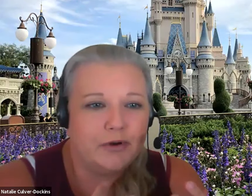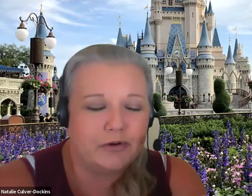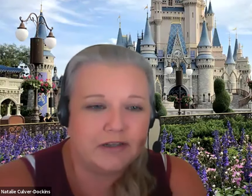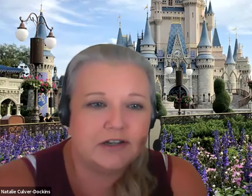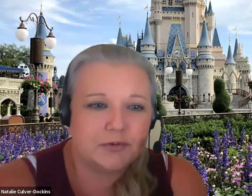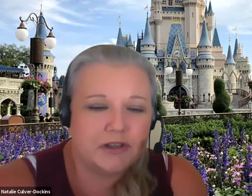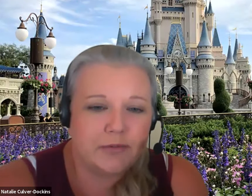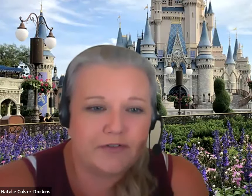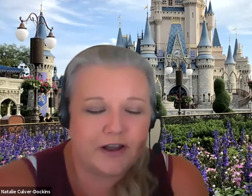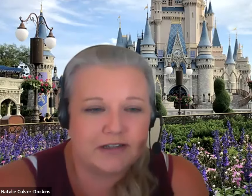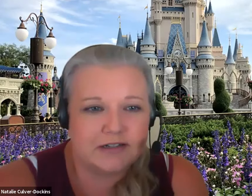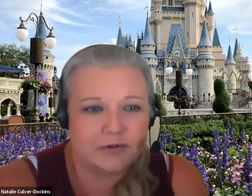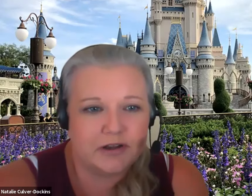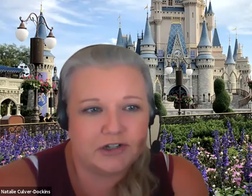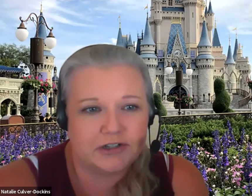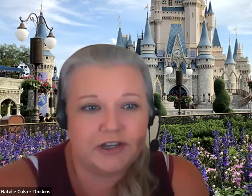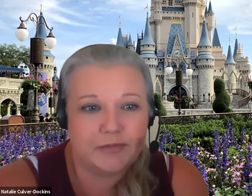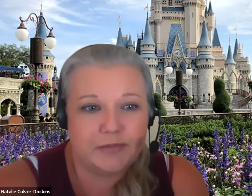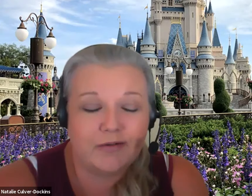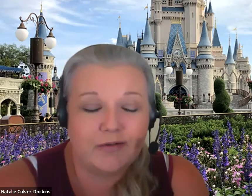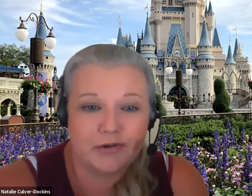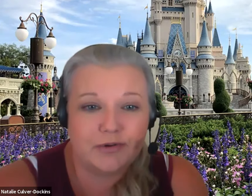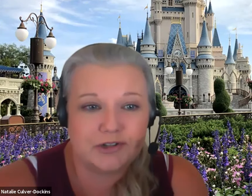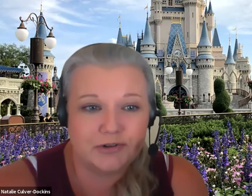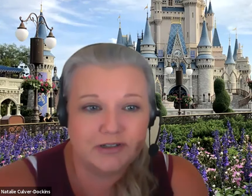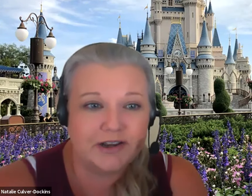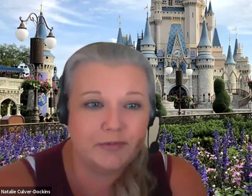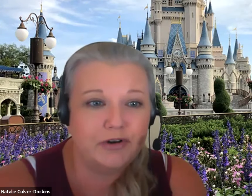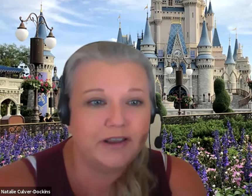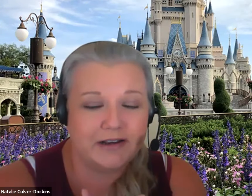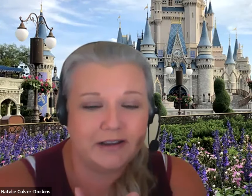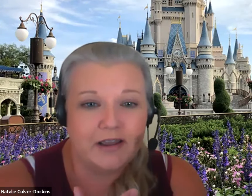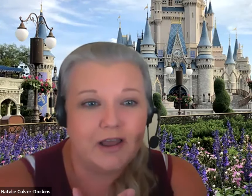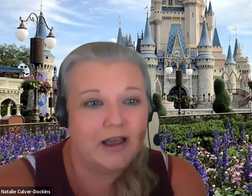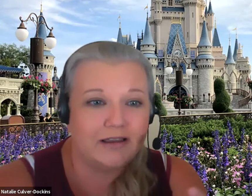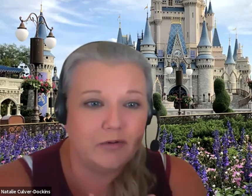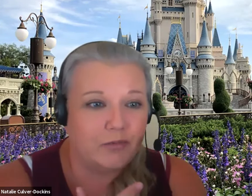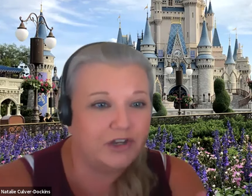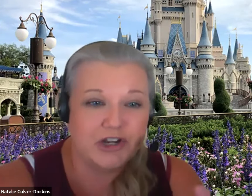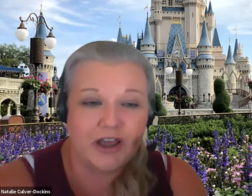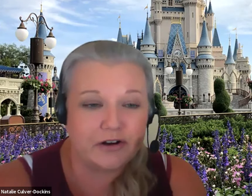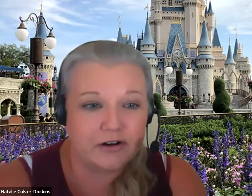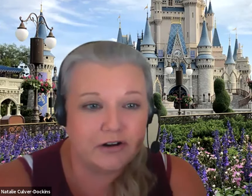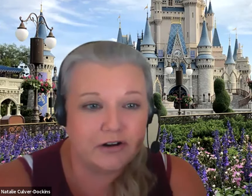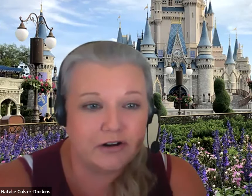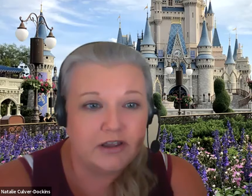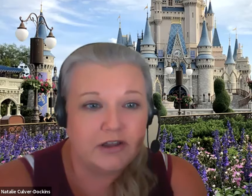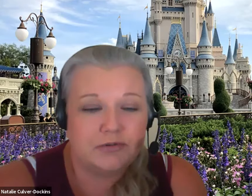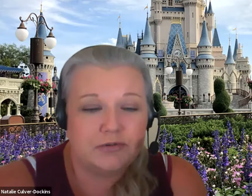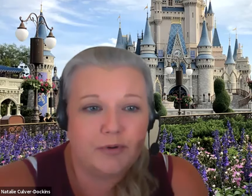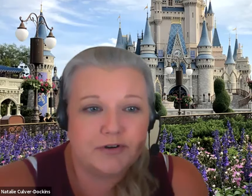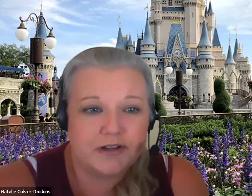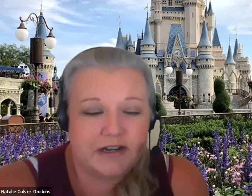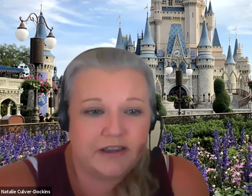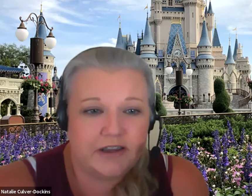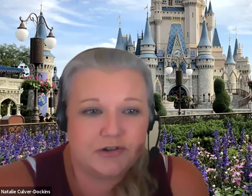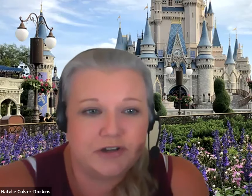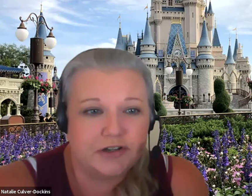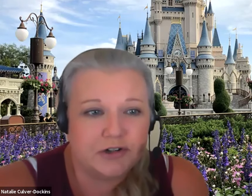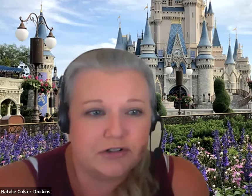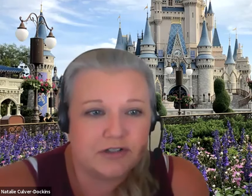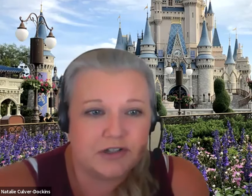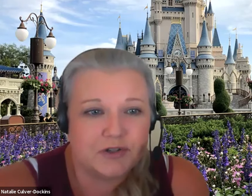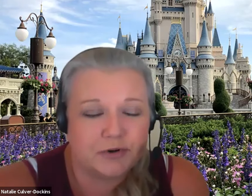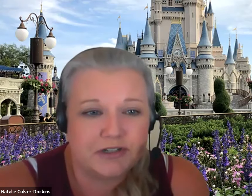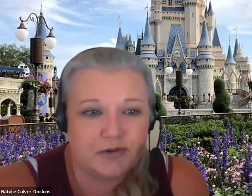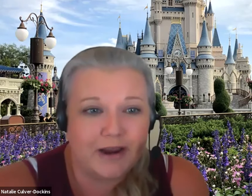of components, and it's really a way for us to additionally communicate with you as students and communicate with each other to help address any of the issues and